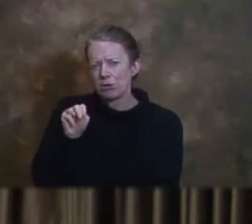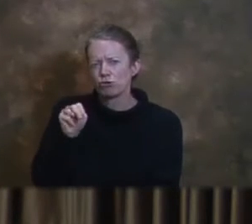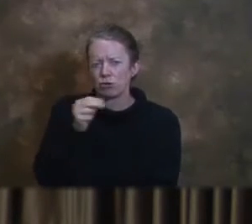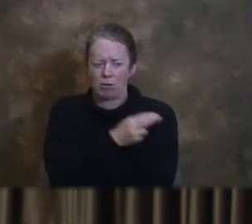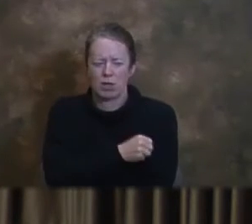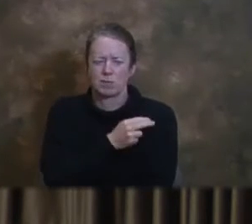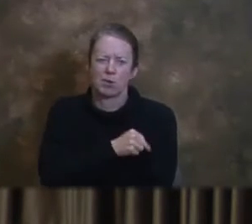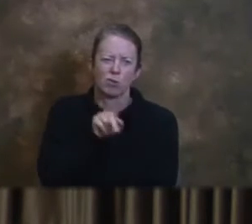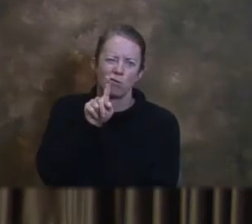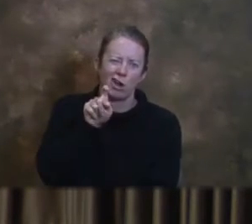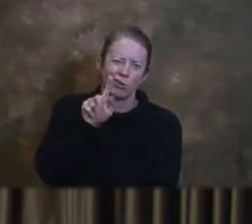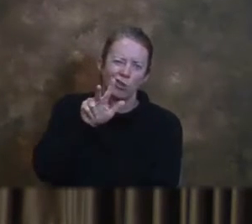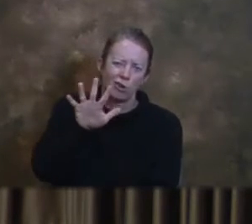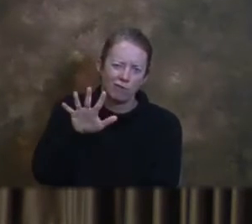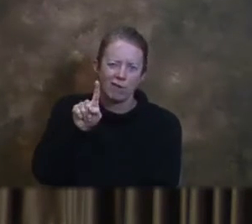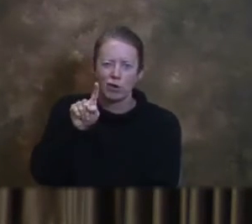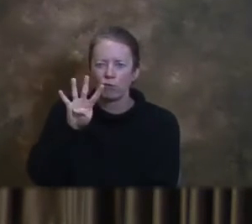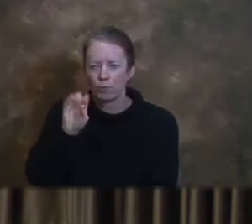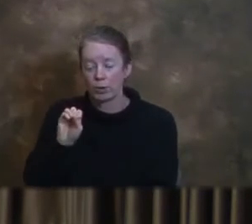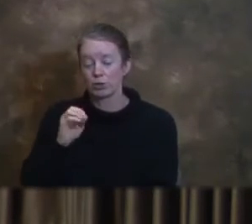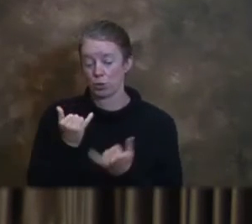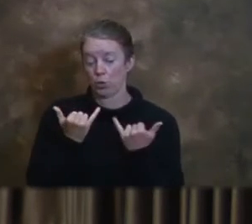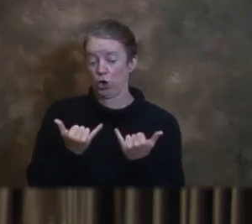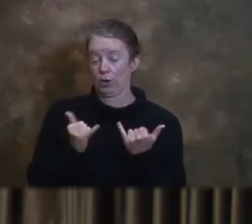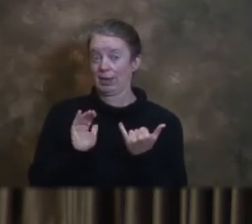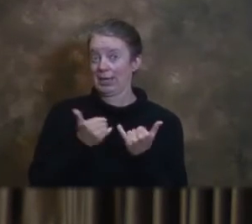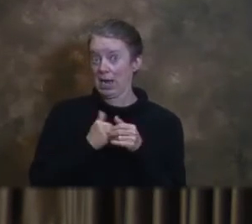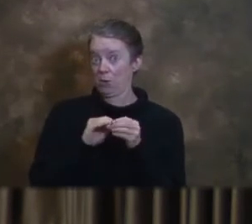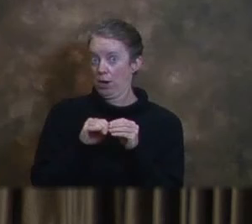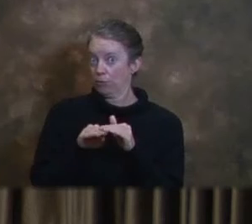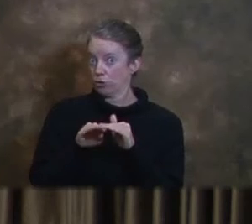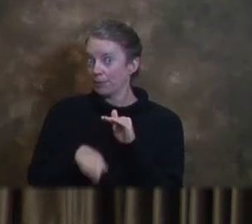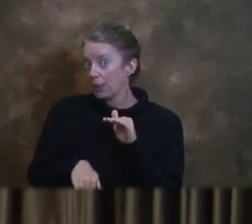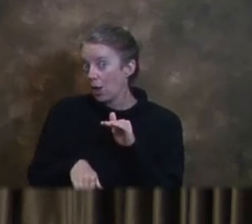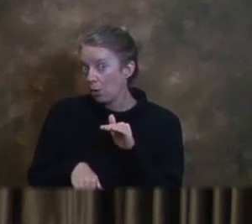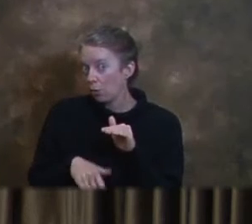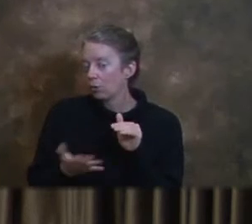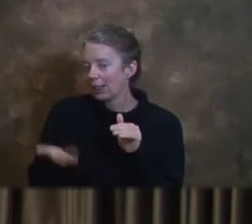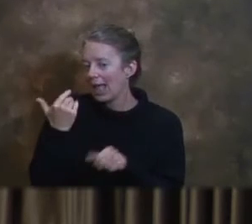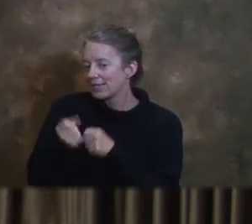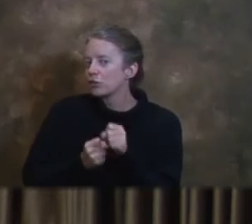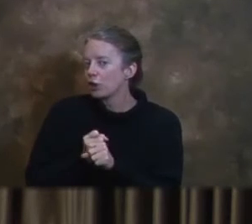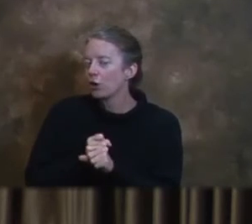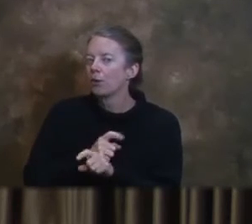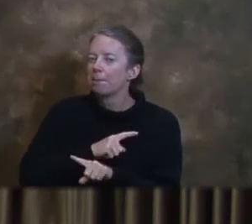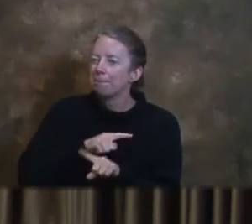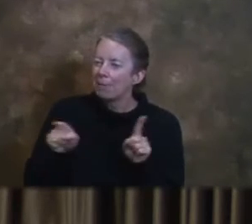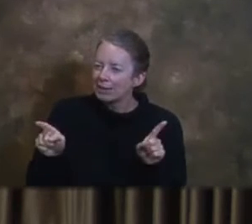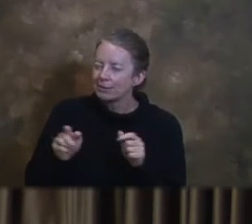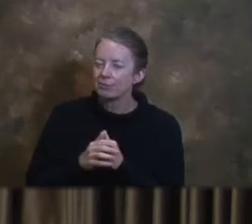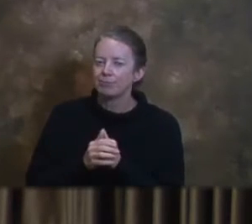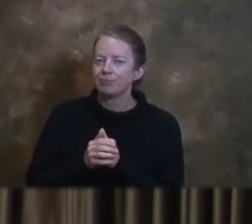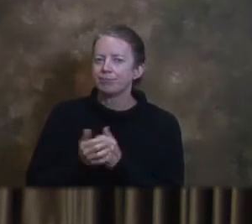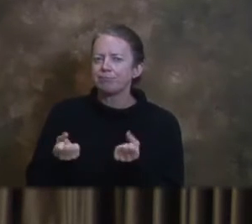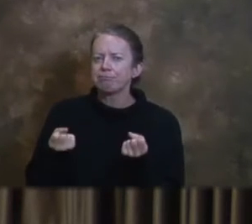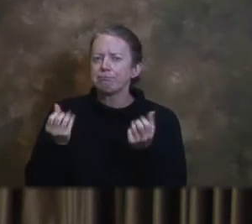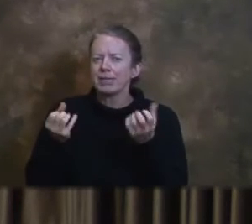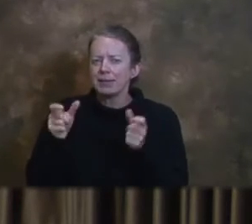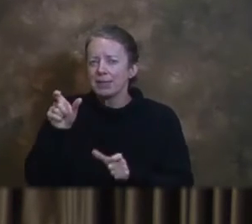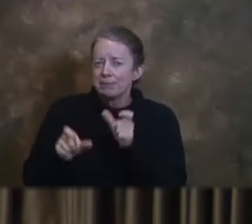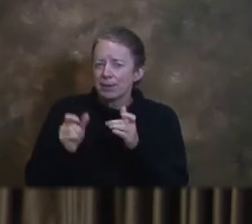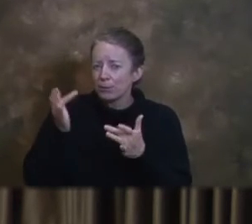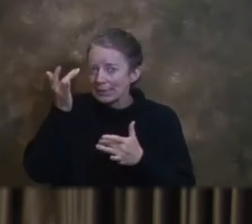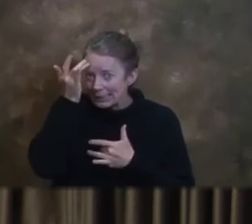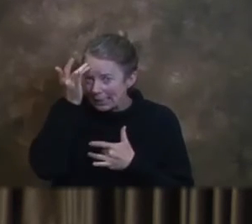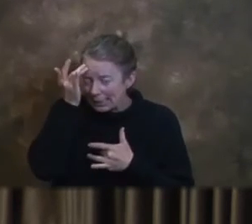140. So we're still far below that number, but because of the tremendous numbers of infections, even if it's a